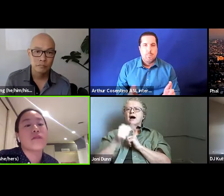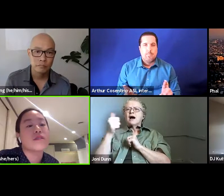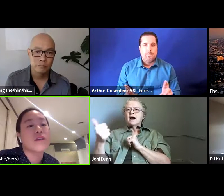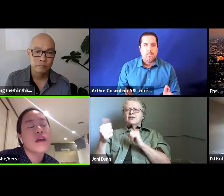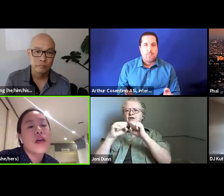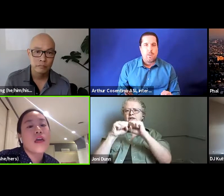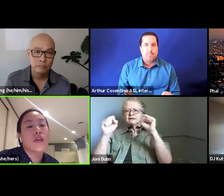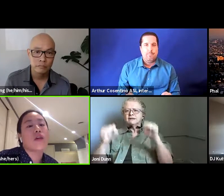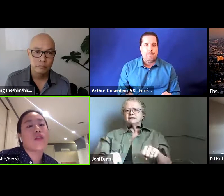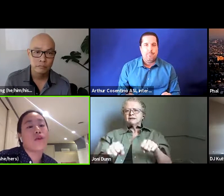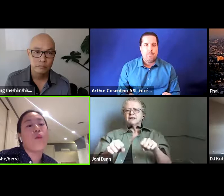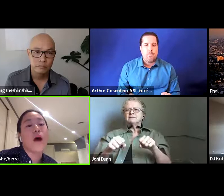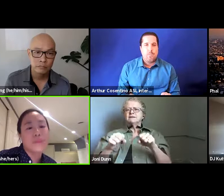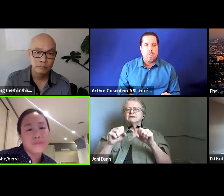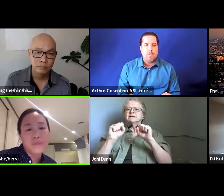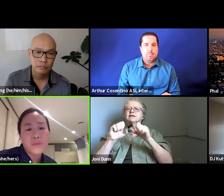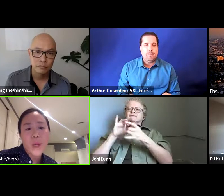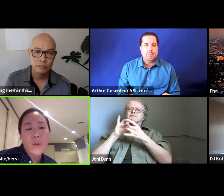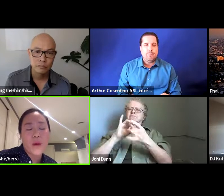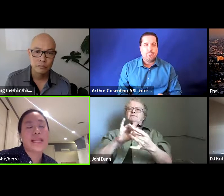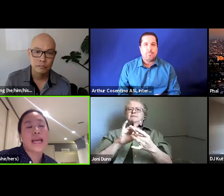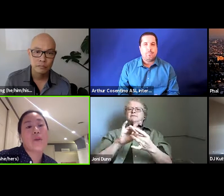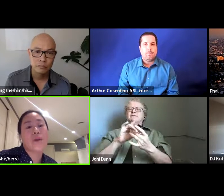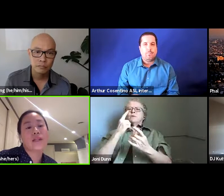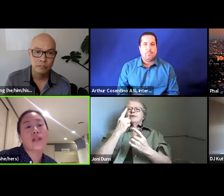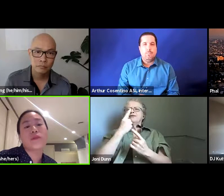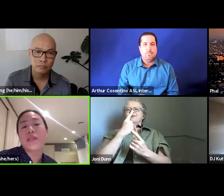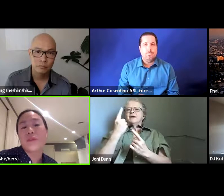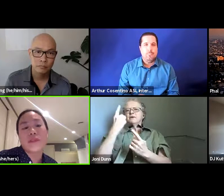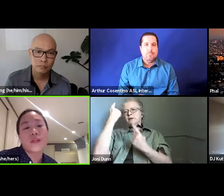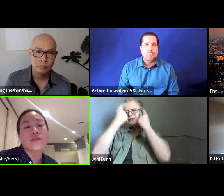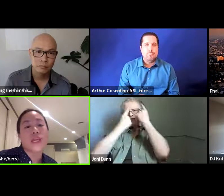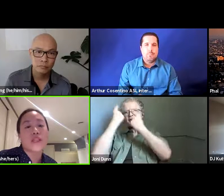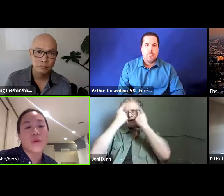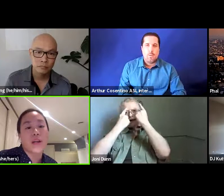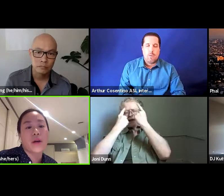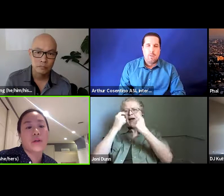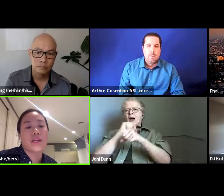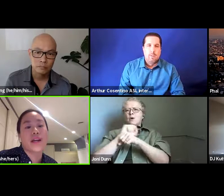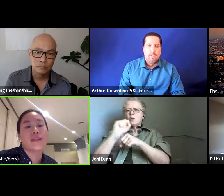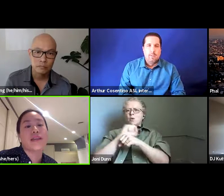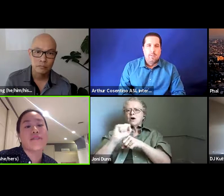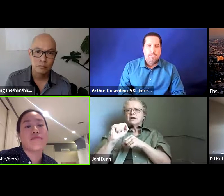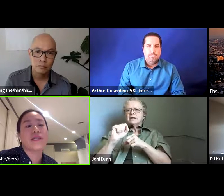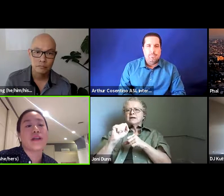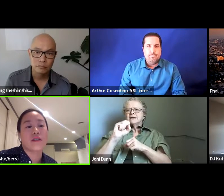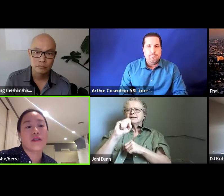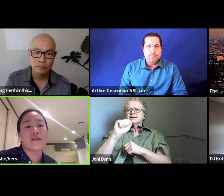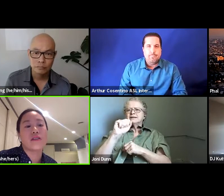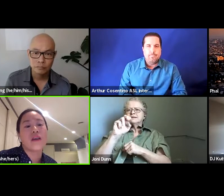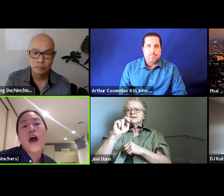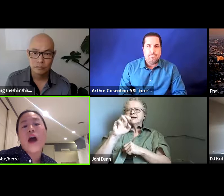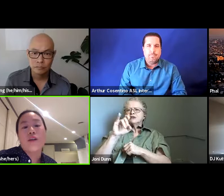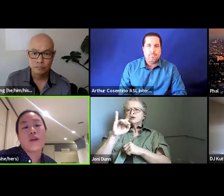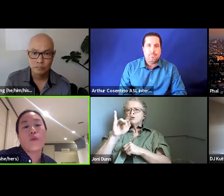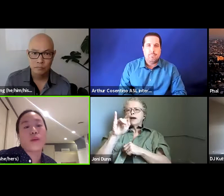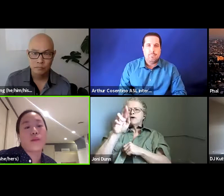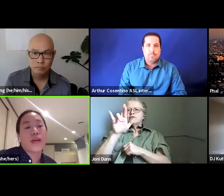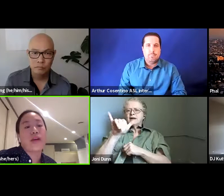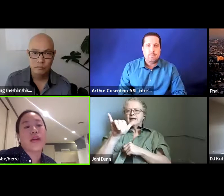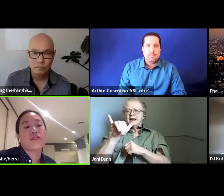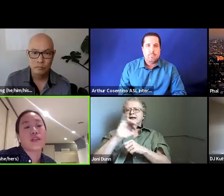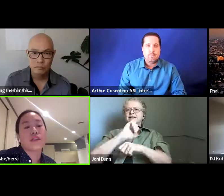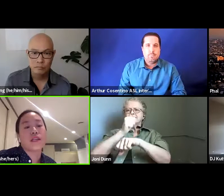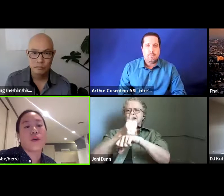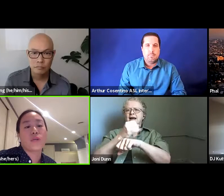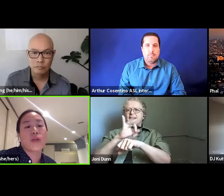things that we've been thinking through. One was that I worked closely with the New Sanctuary Coalition on a set of materials around a world